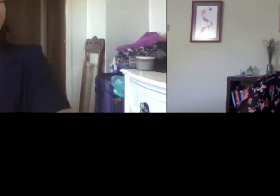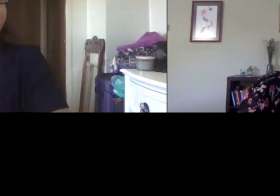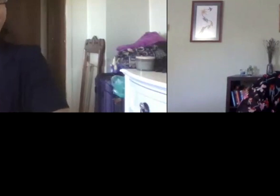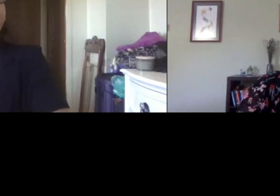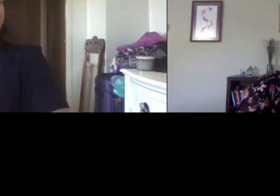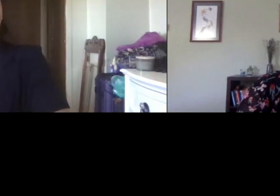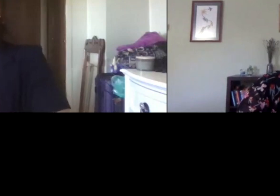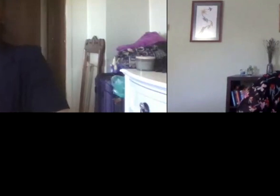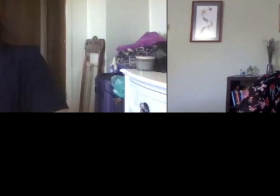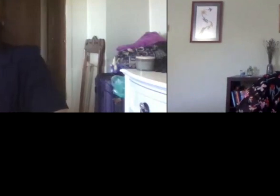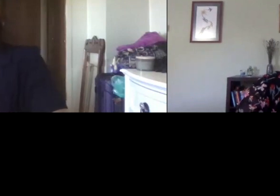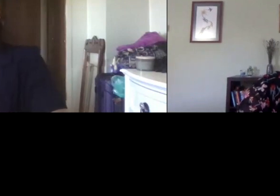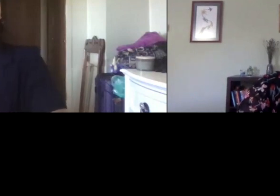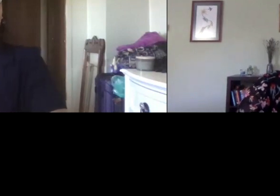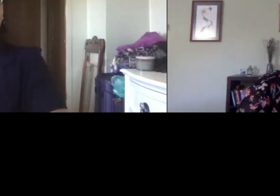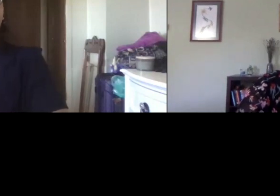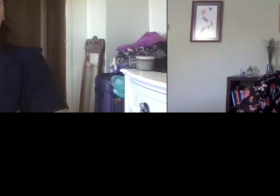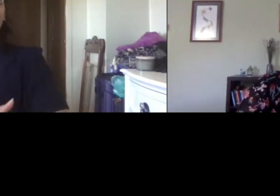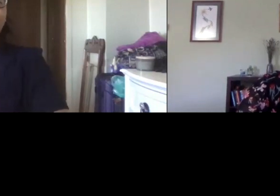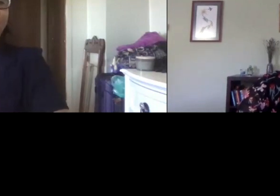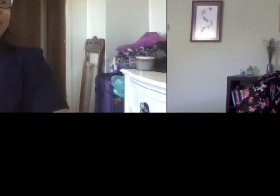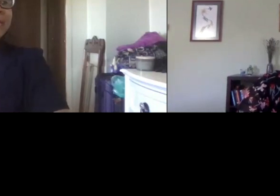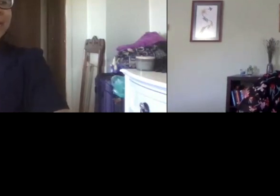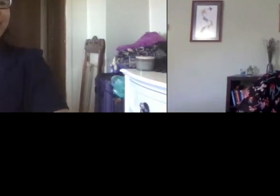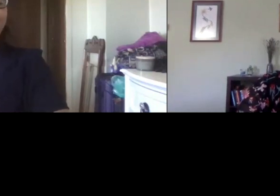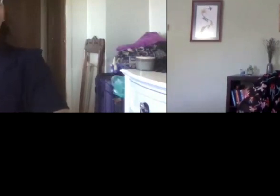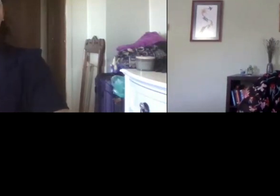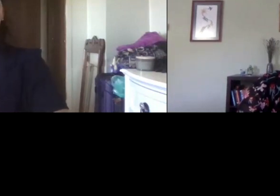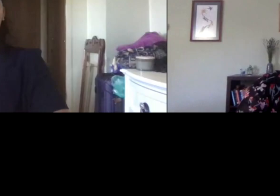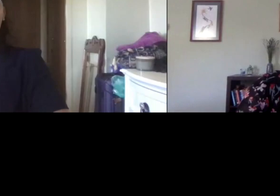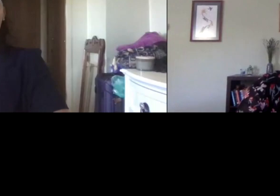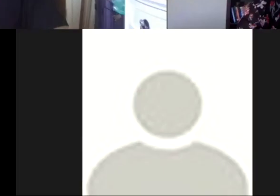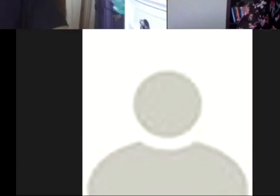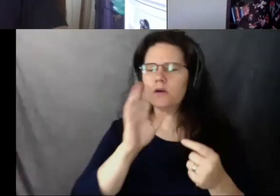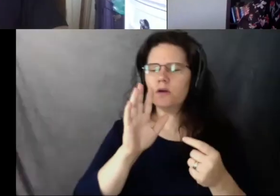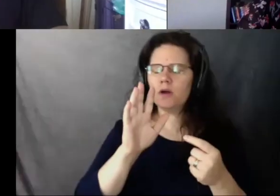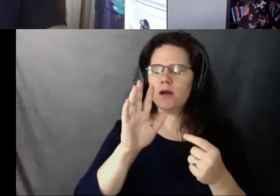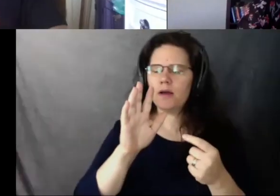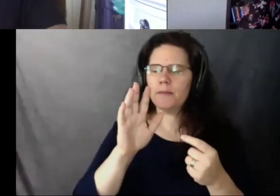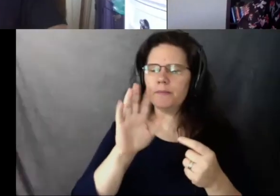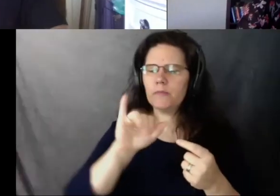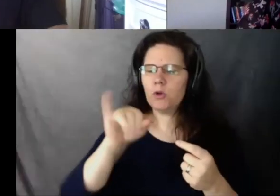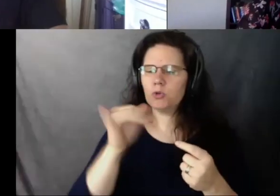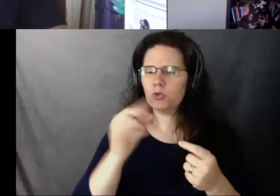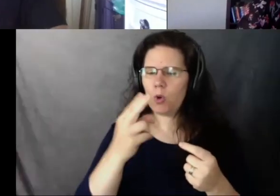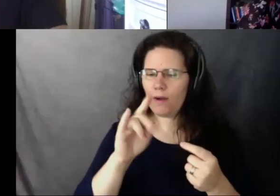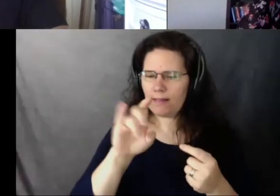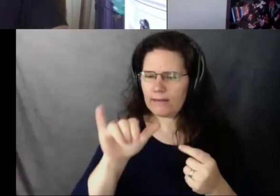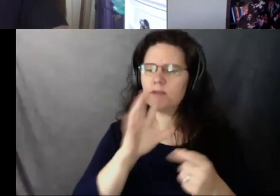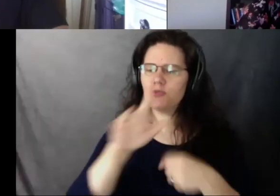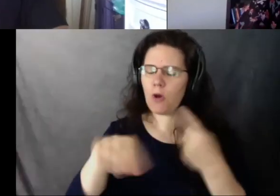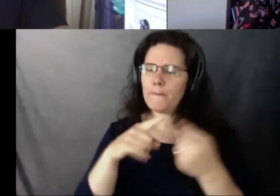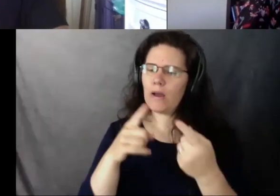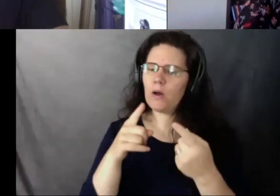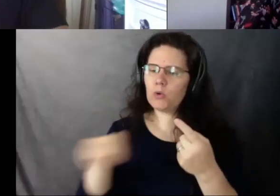their lived experience. So my best advice would be to seek out people